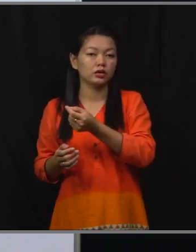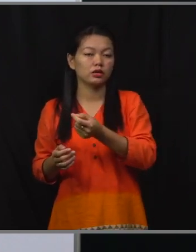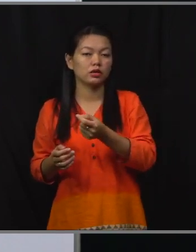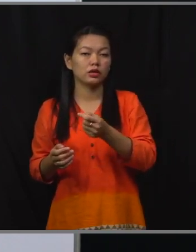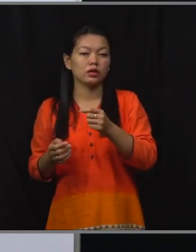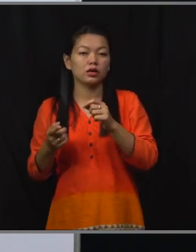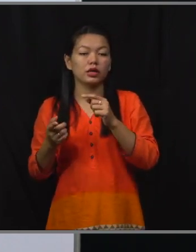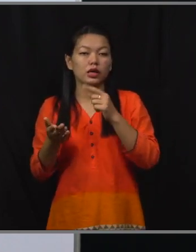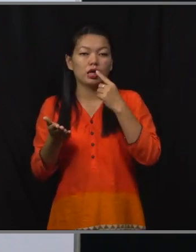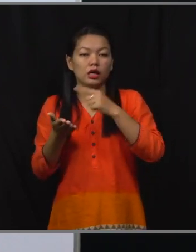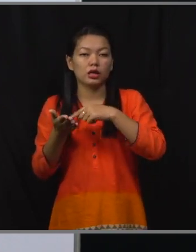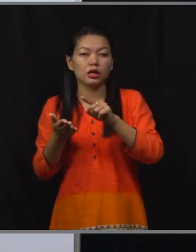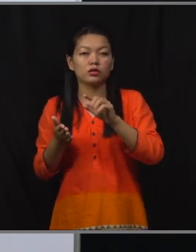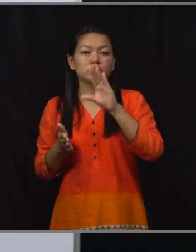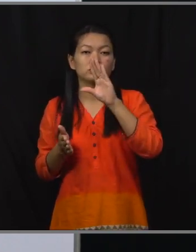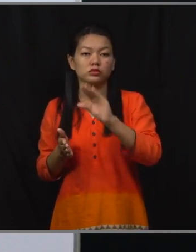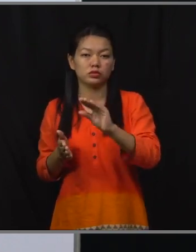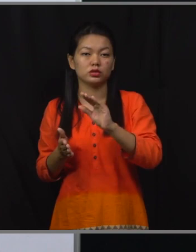and this is an expenses.